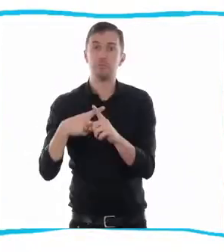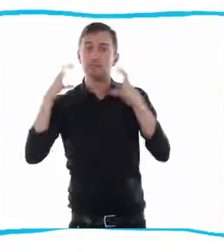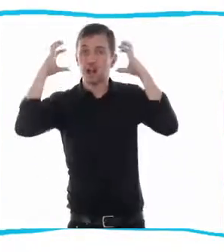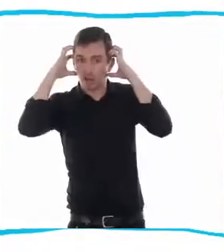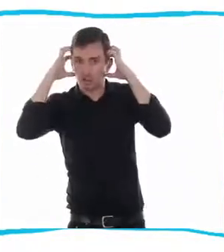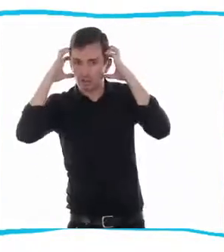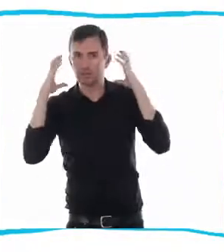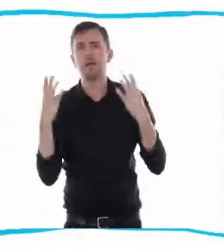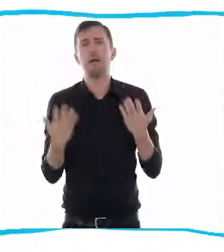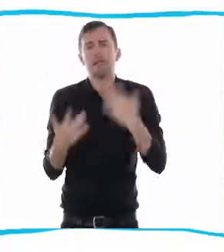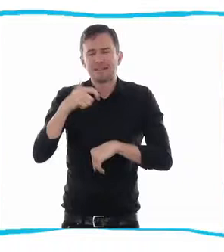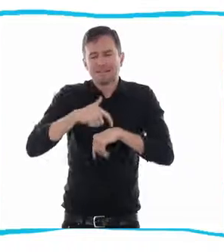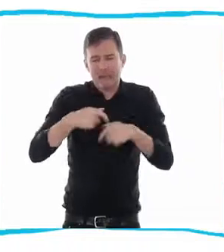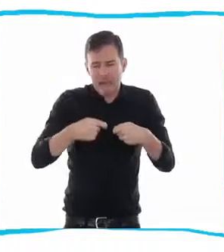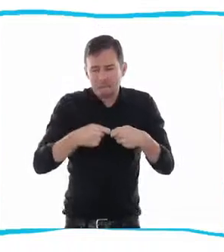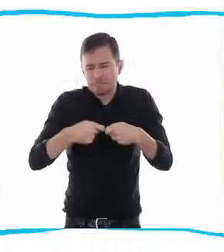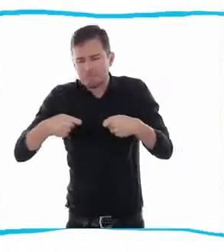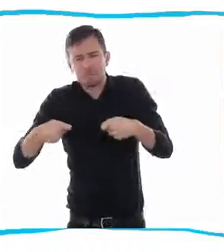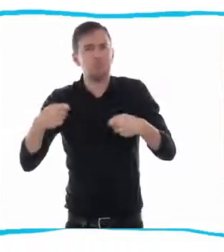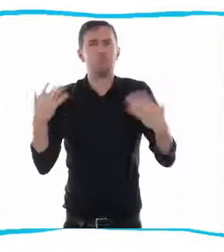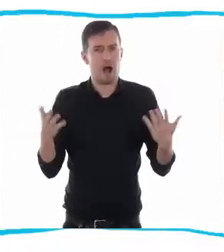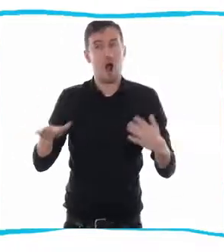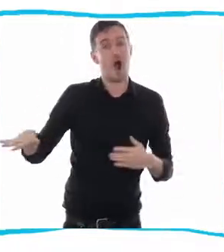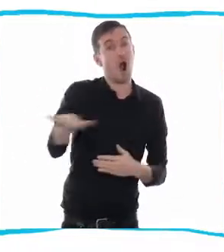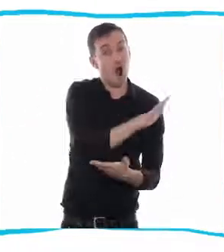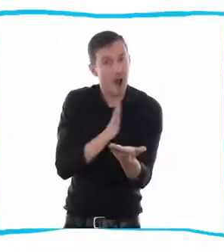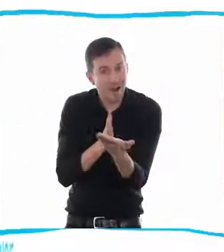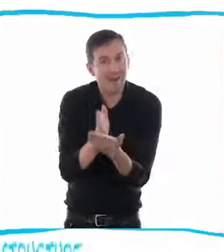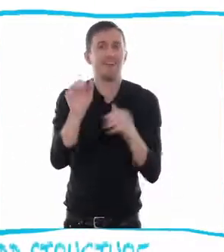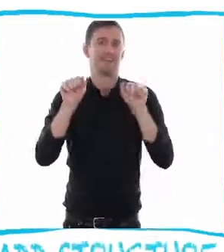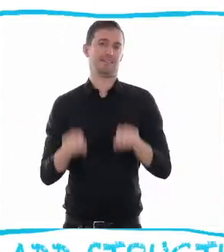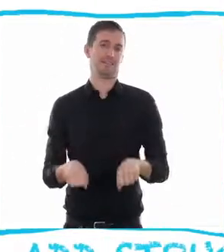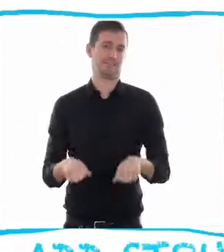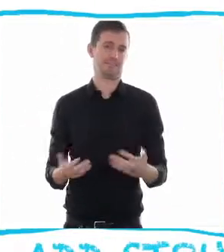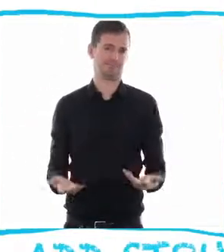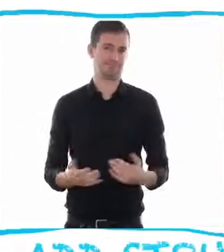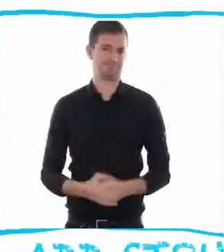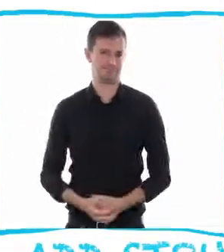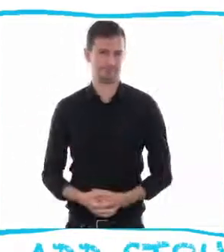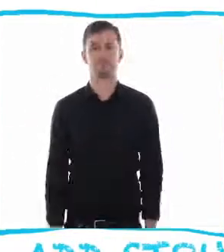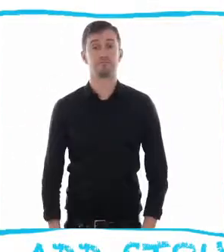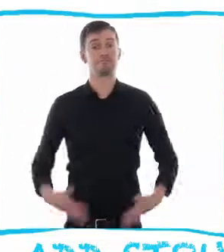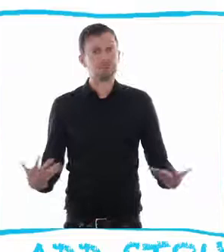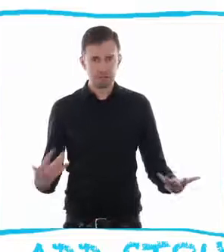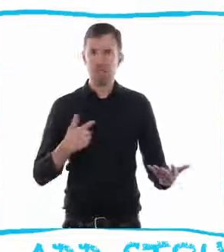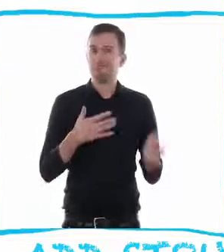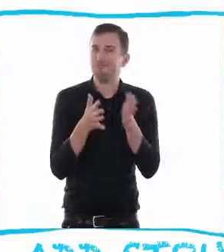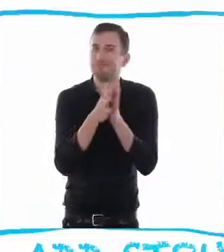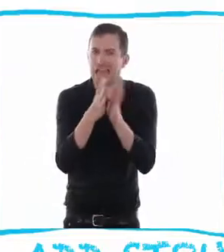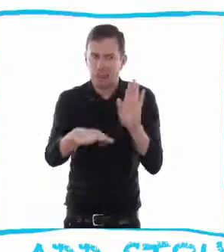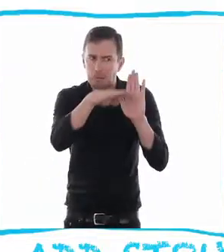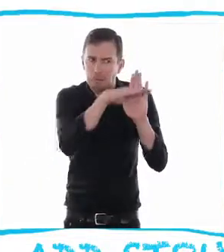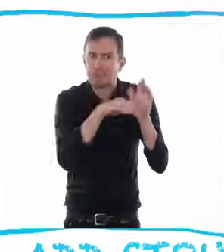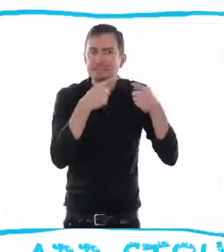So those are a few practical, simple steps that you can apply today. Add structure, combine multiple formats, and define your